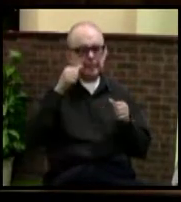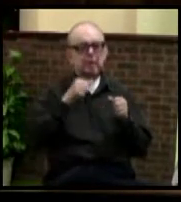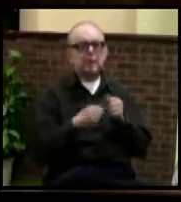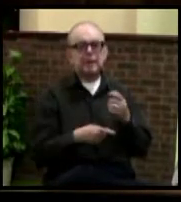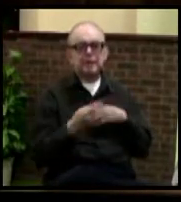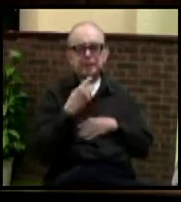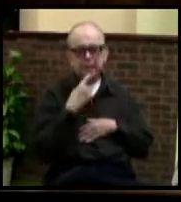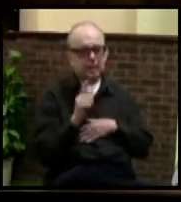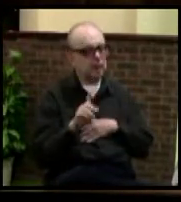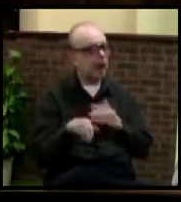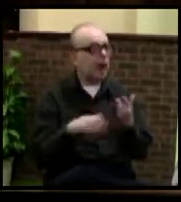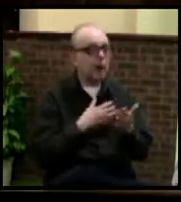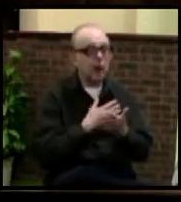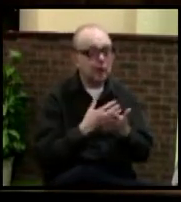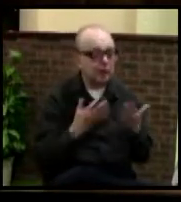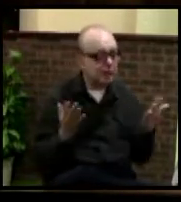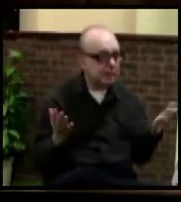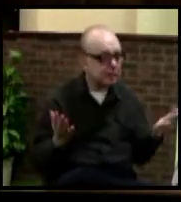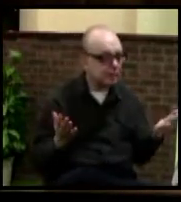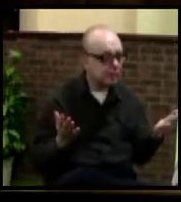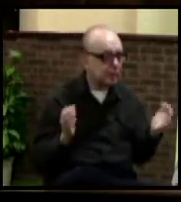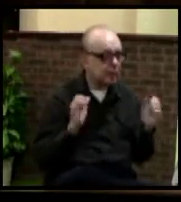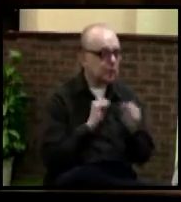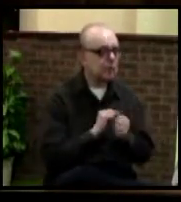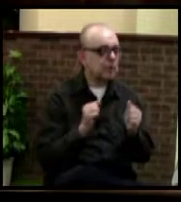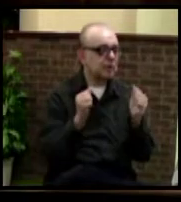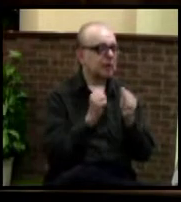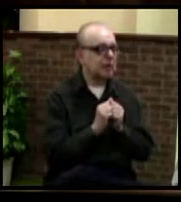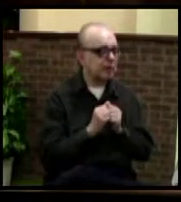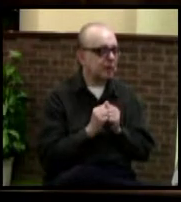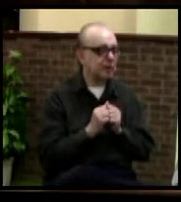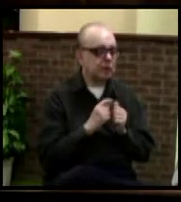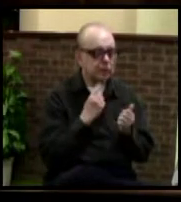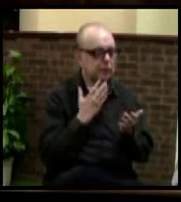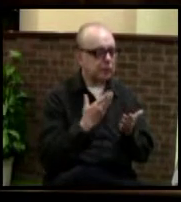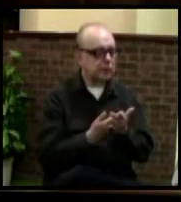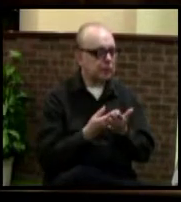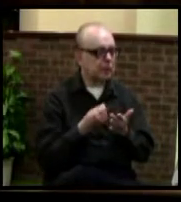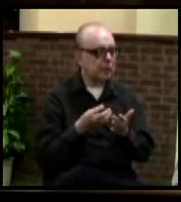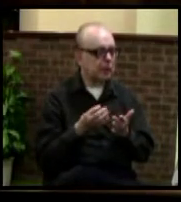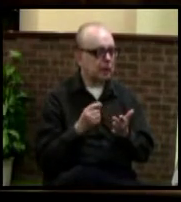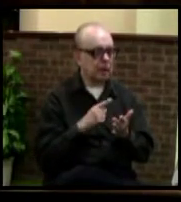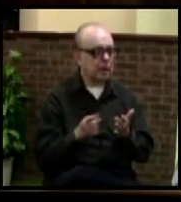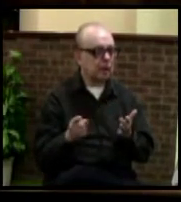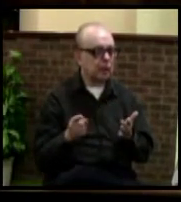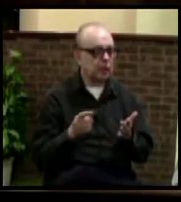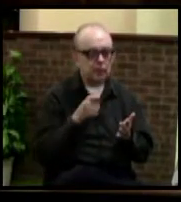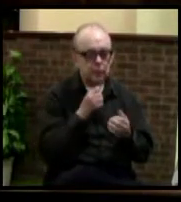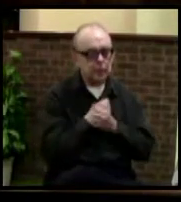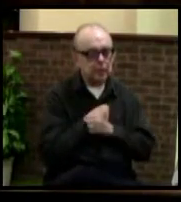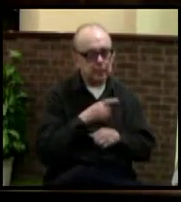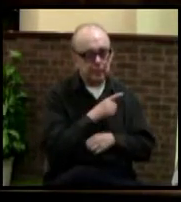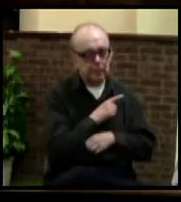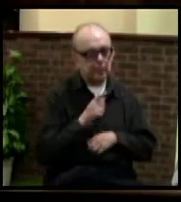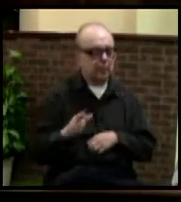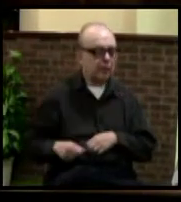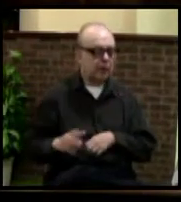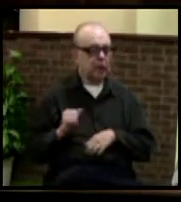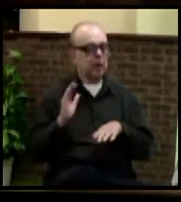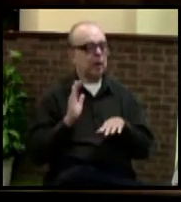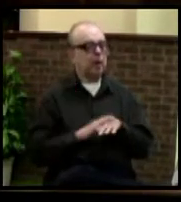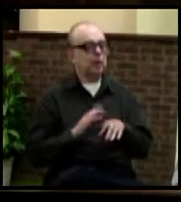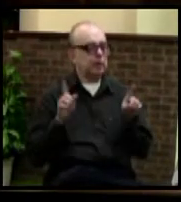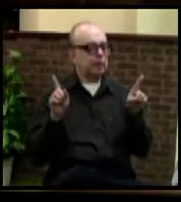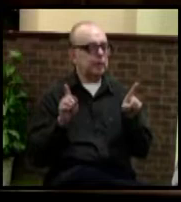Remember what he said? All things work together to the good for those who love the Lord and are